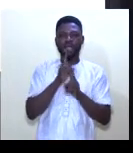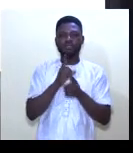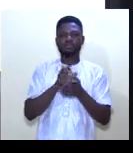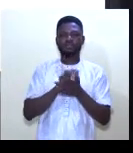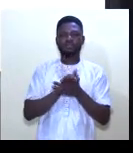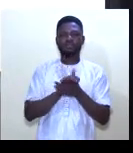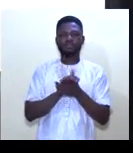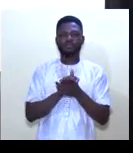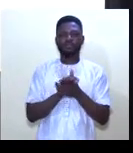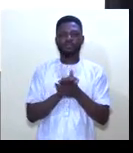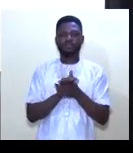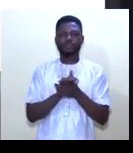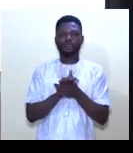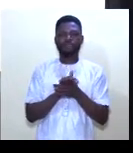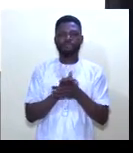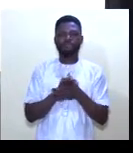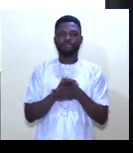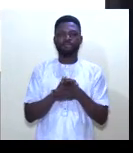answer.